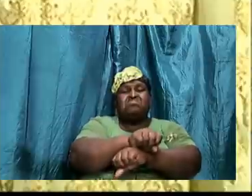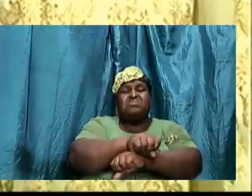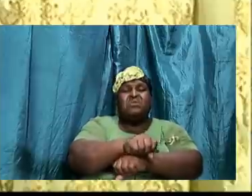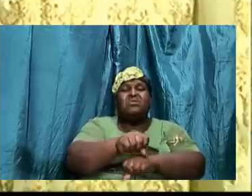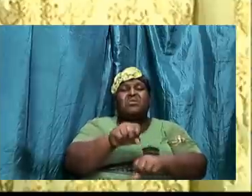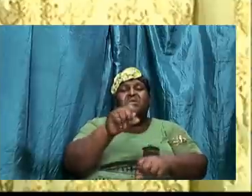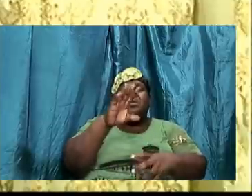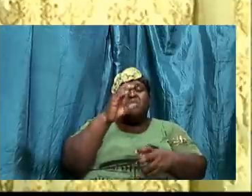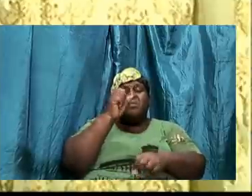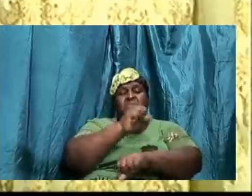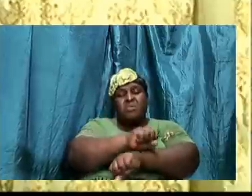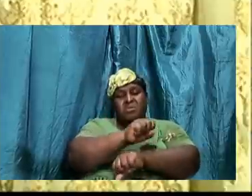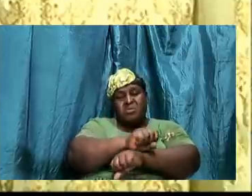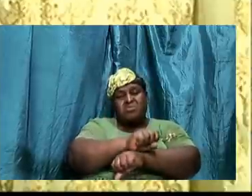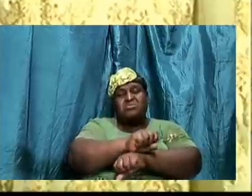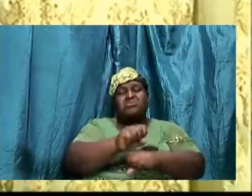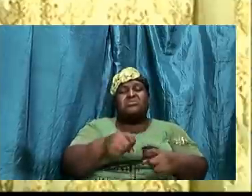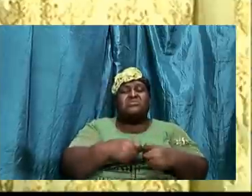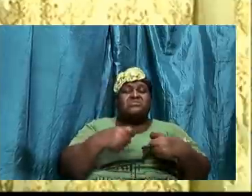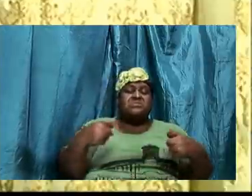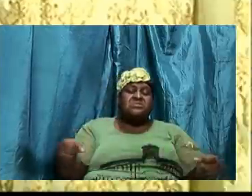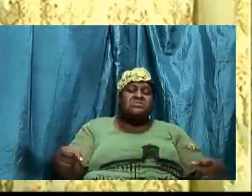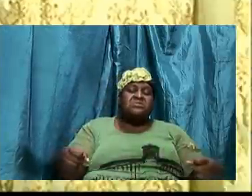works of the flesh, but we are